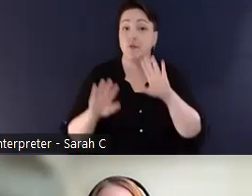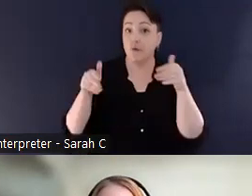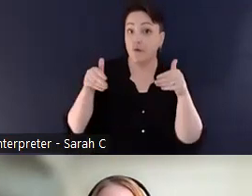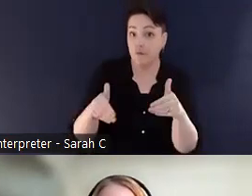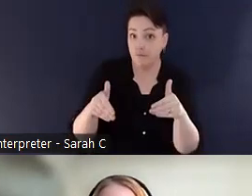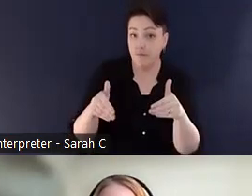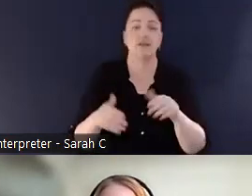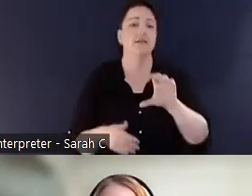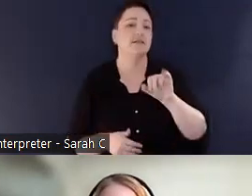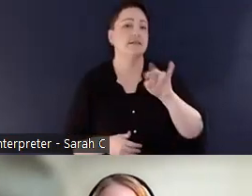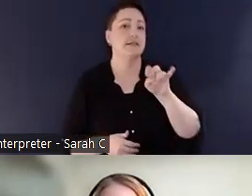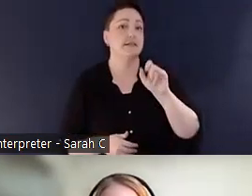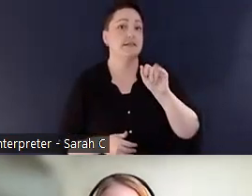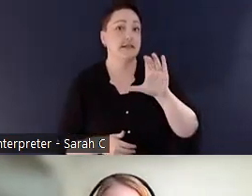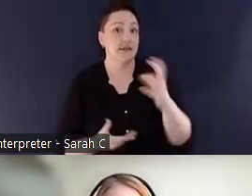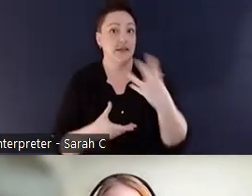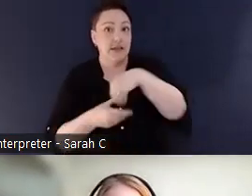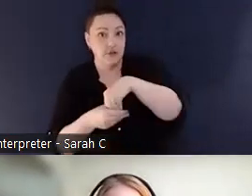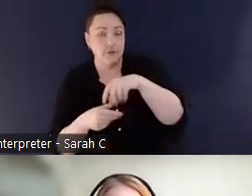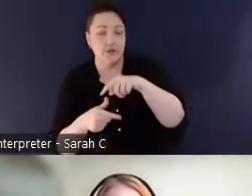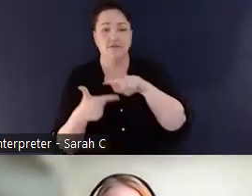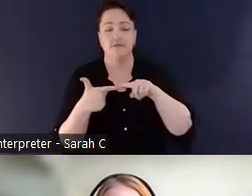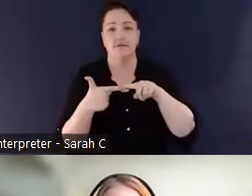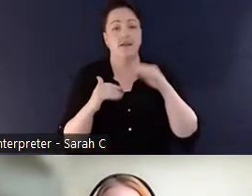engagement, equity, and environmental justice.